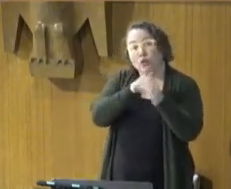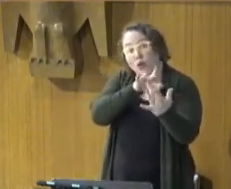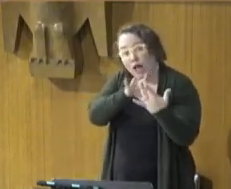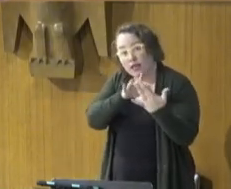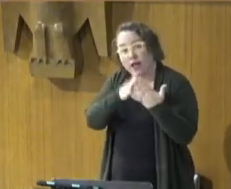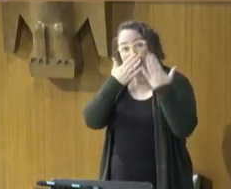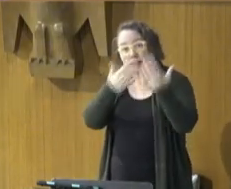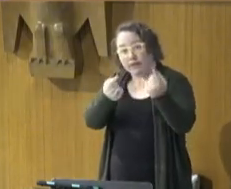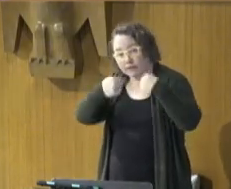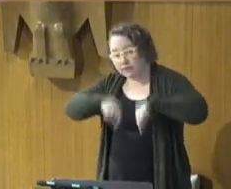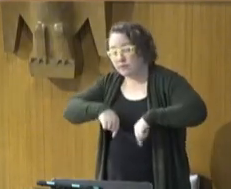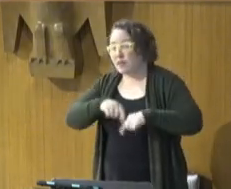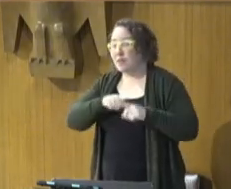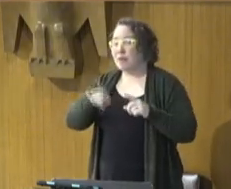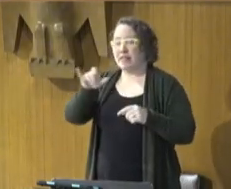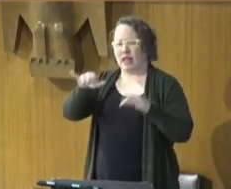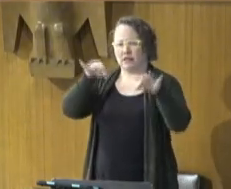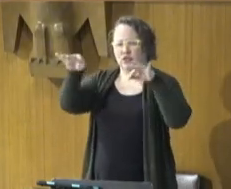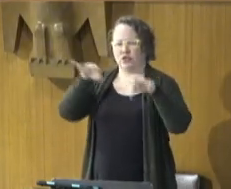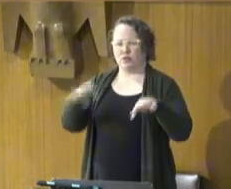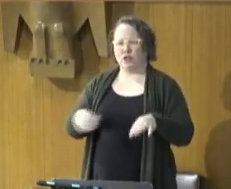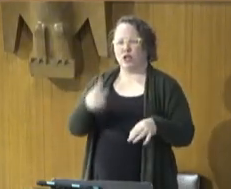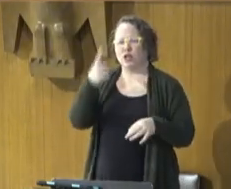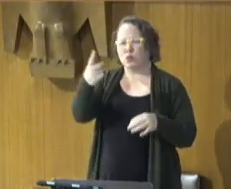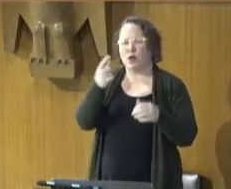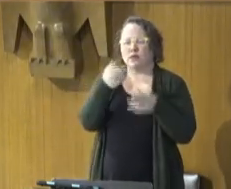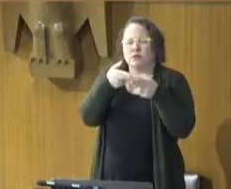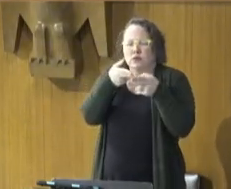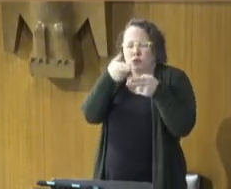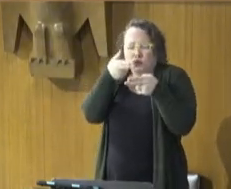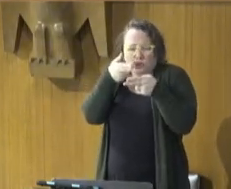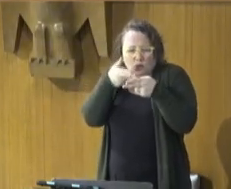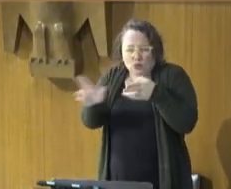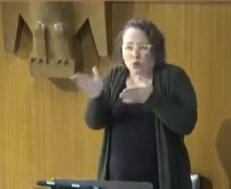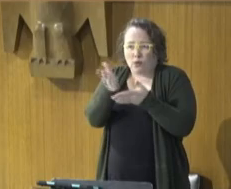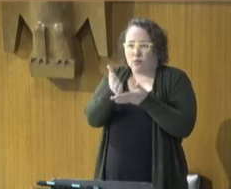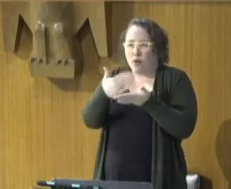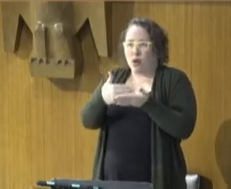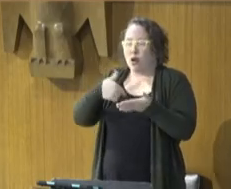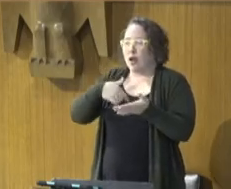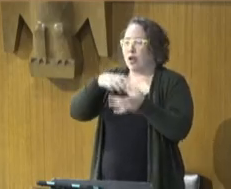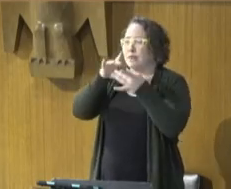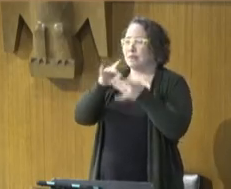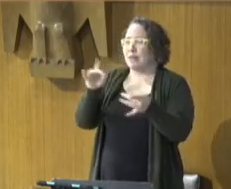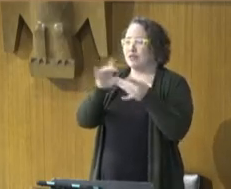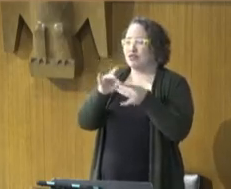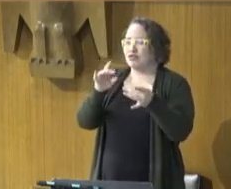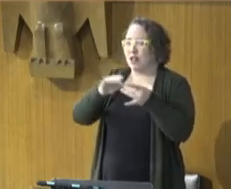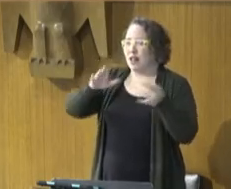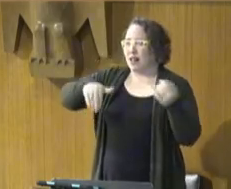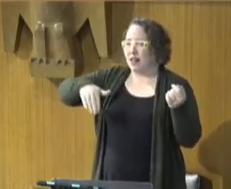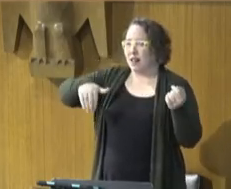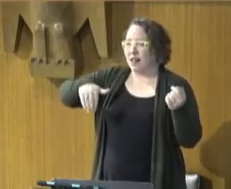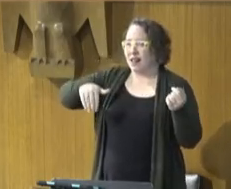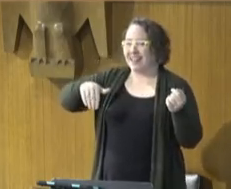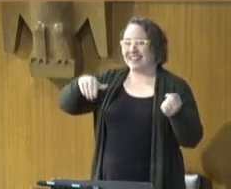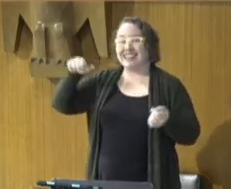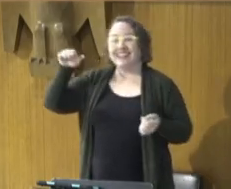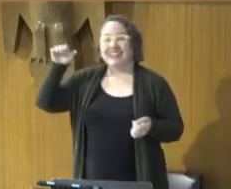But in that description, there was one teeny tiny part of the preparation for Sunday that I left out, the sermon.